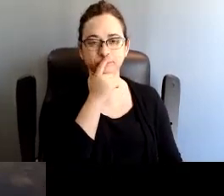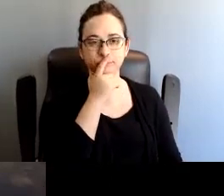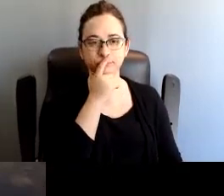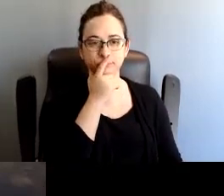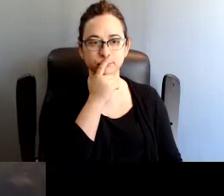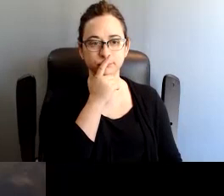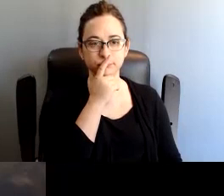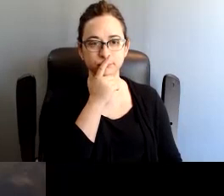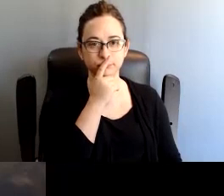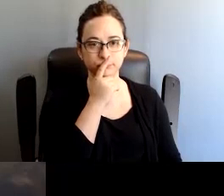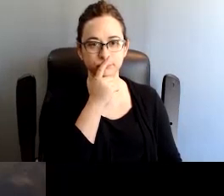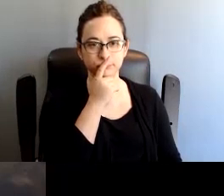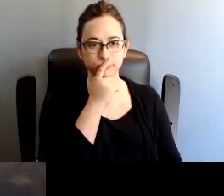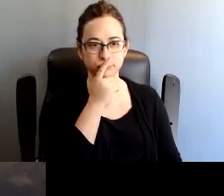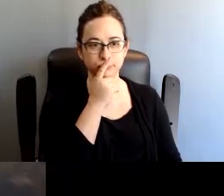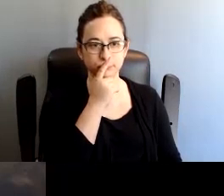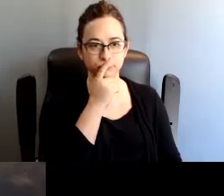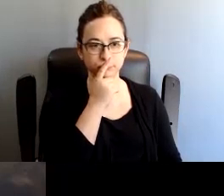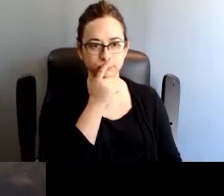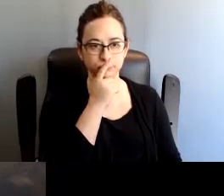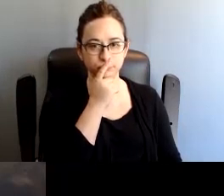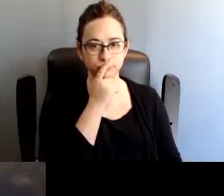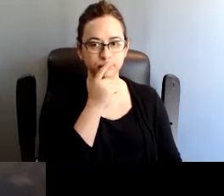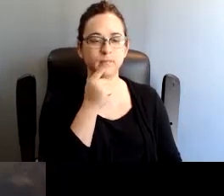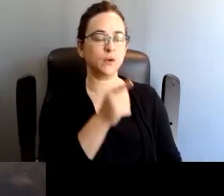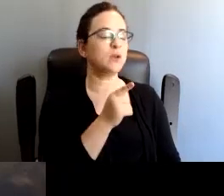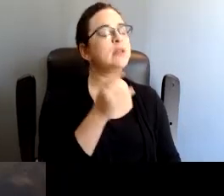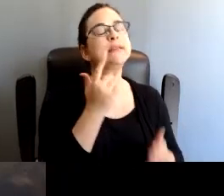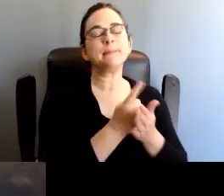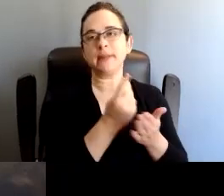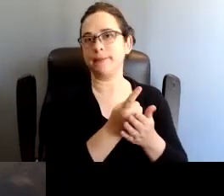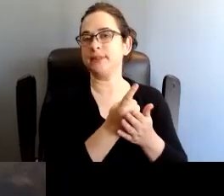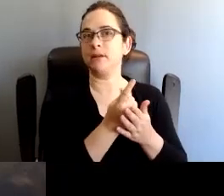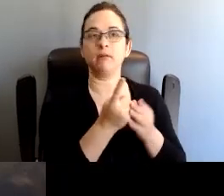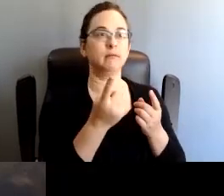Don Lopez says that sometimes I would say you ask for so much information, you're not